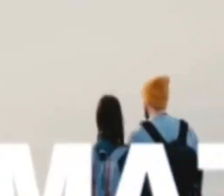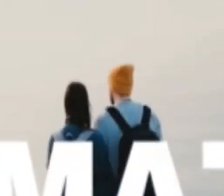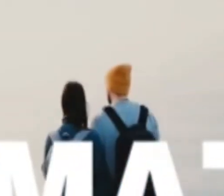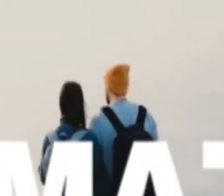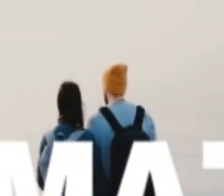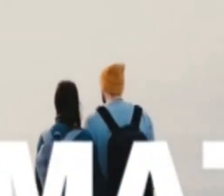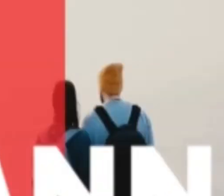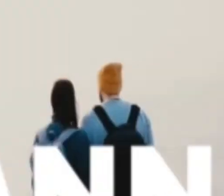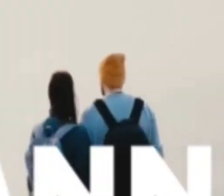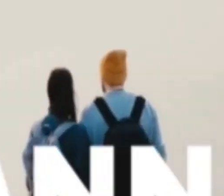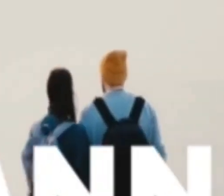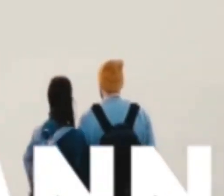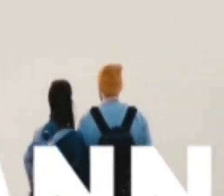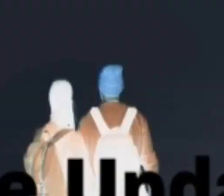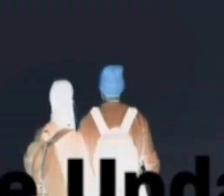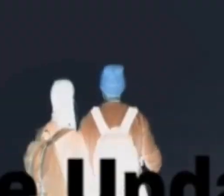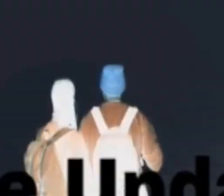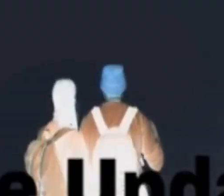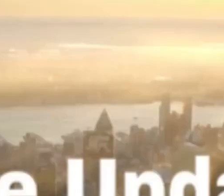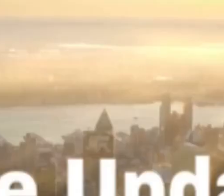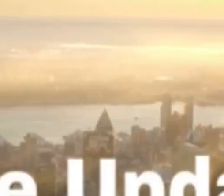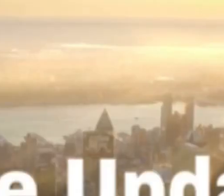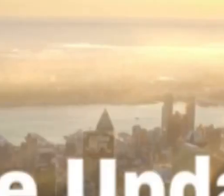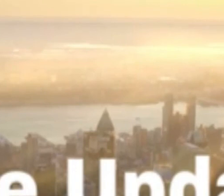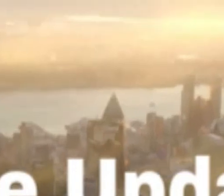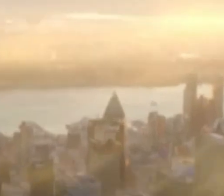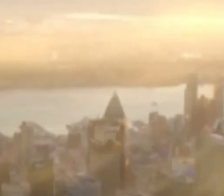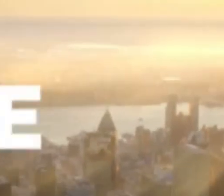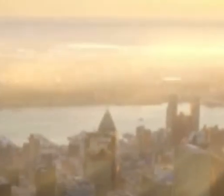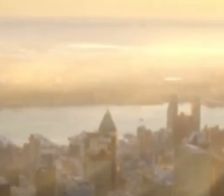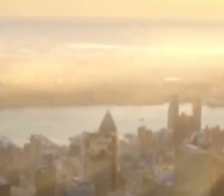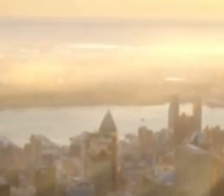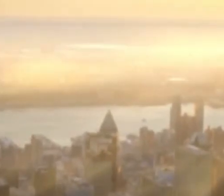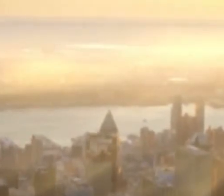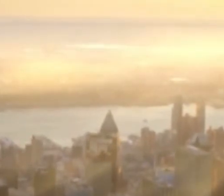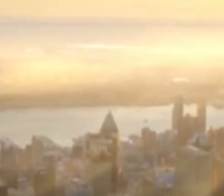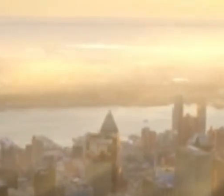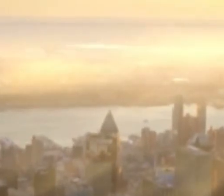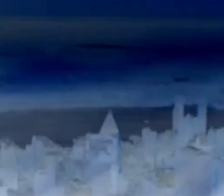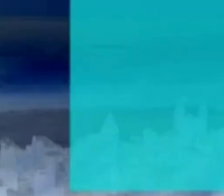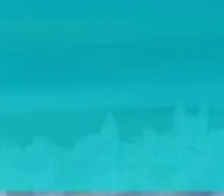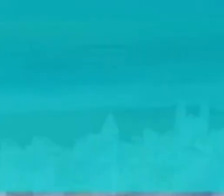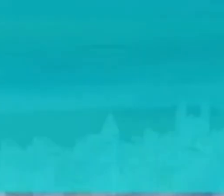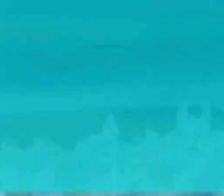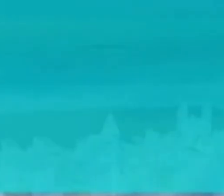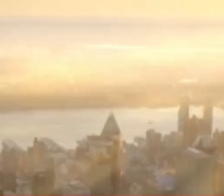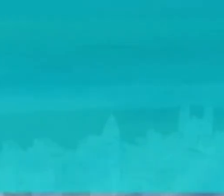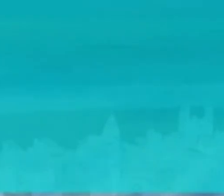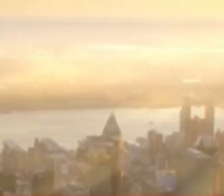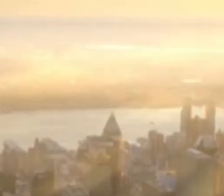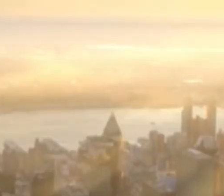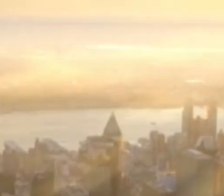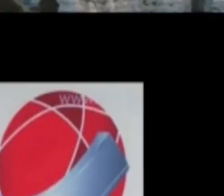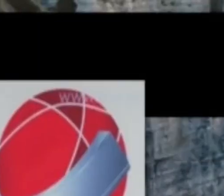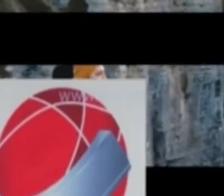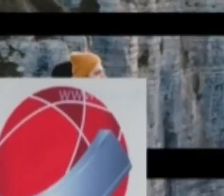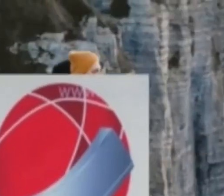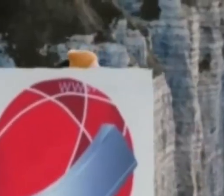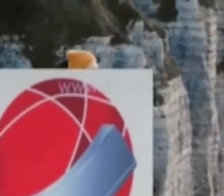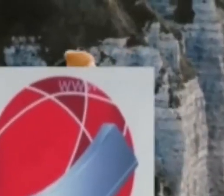of provincial counterparts. And of course, we're always interested in hearing that which our stakeholders and our community has to